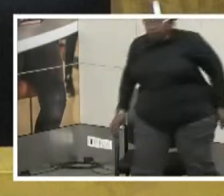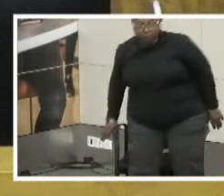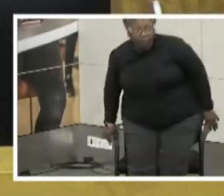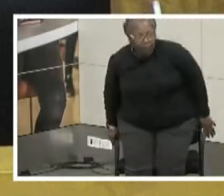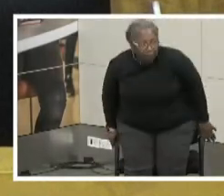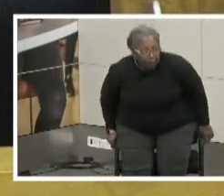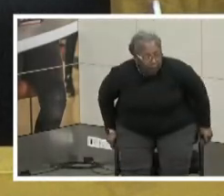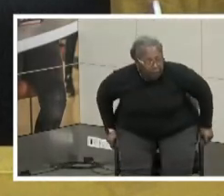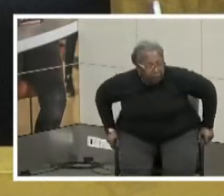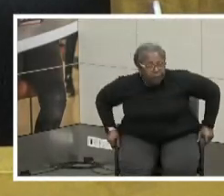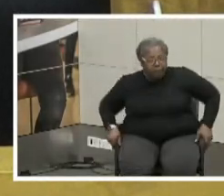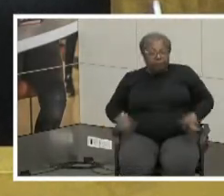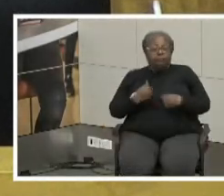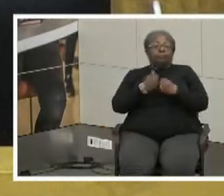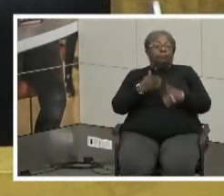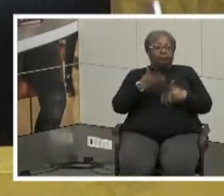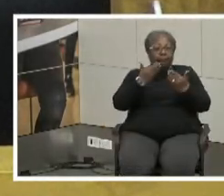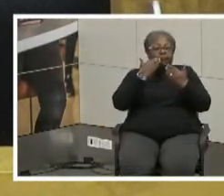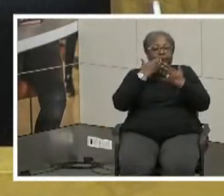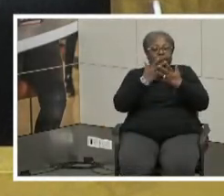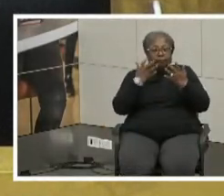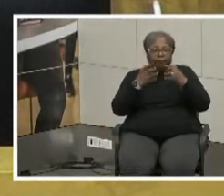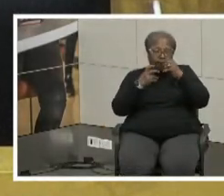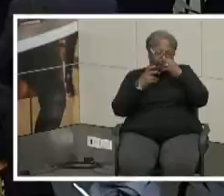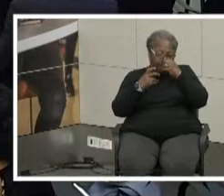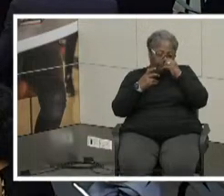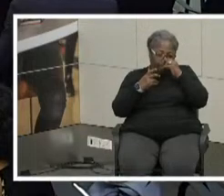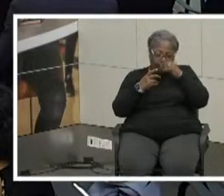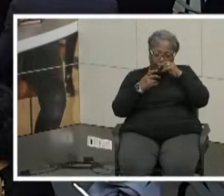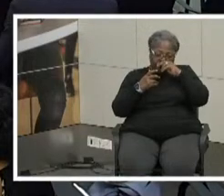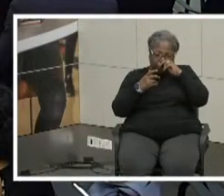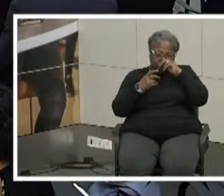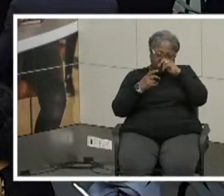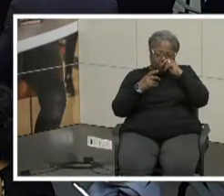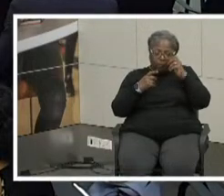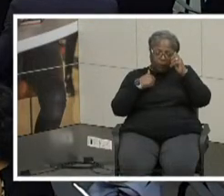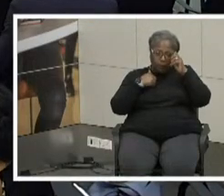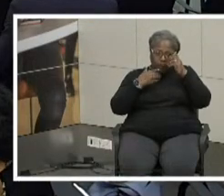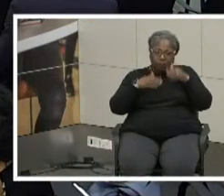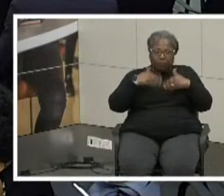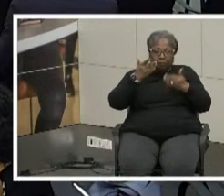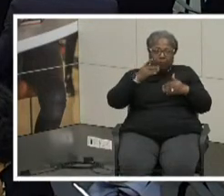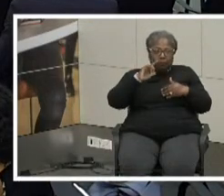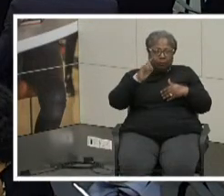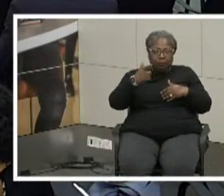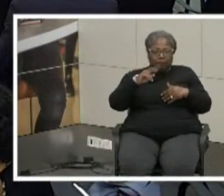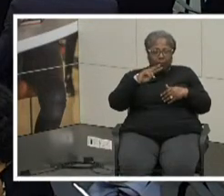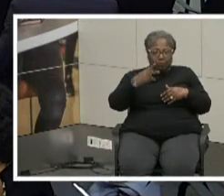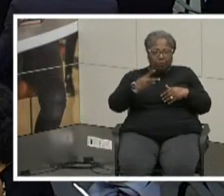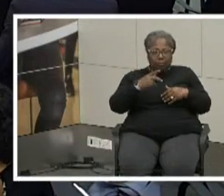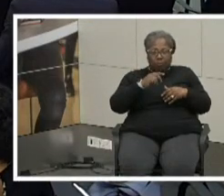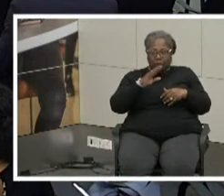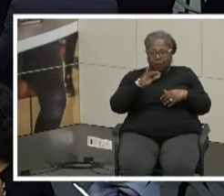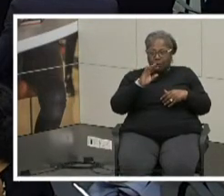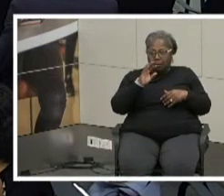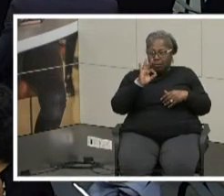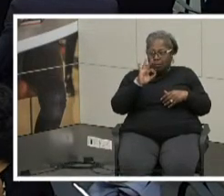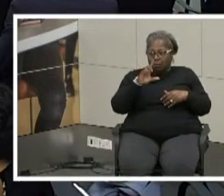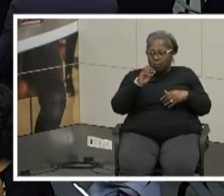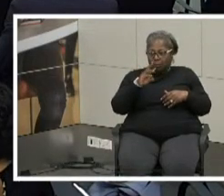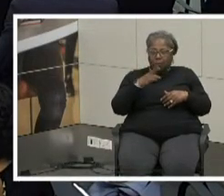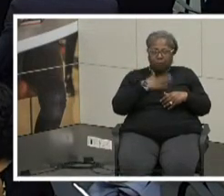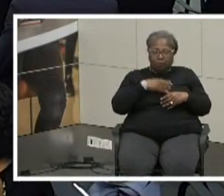very much okay we have a motion by Miss Lindner and a second by Miss Flowers um